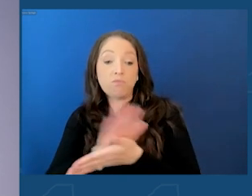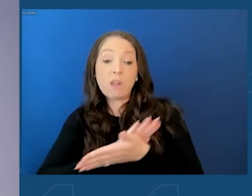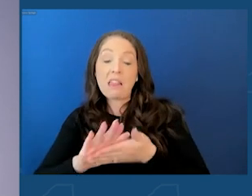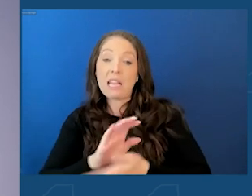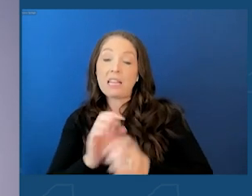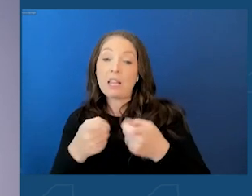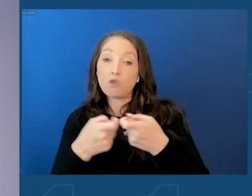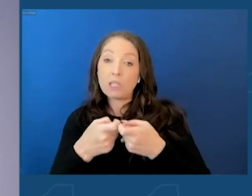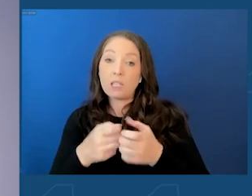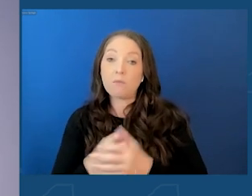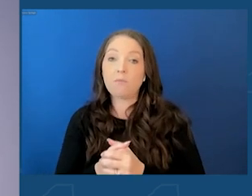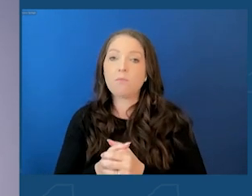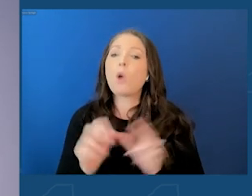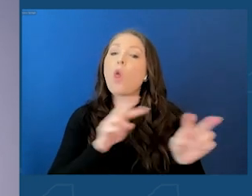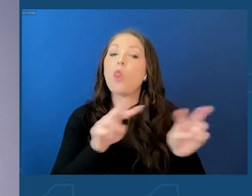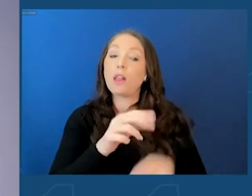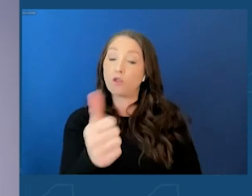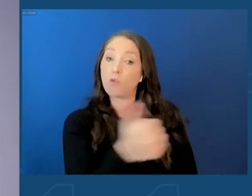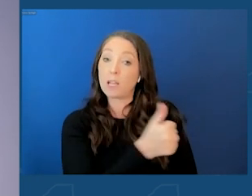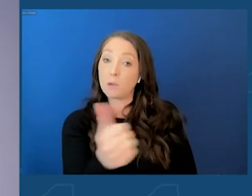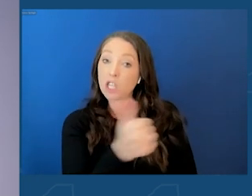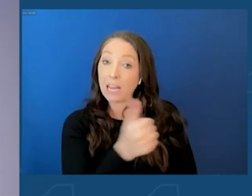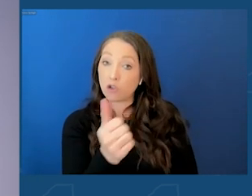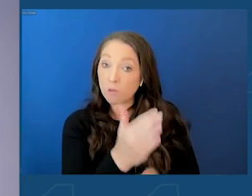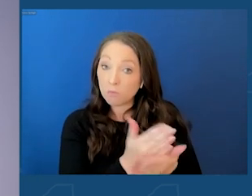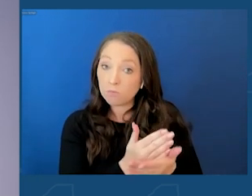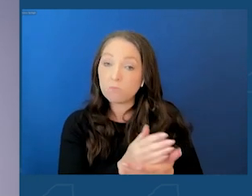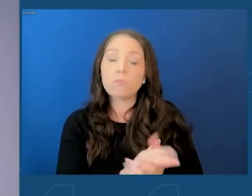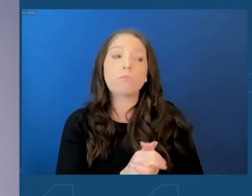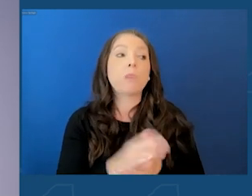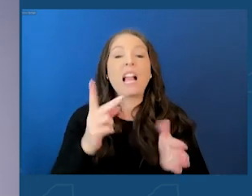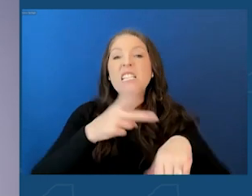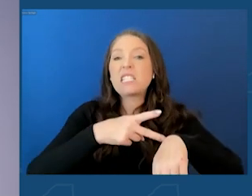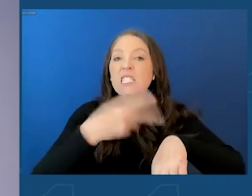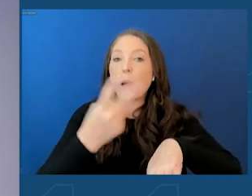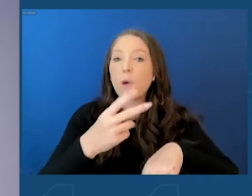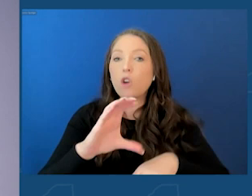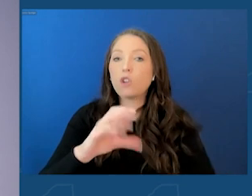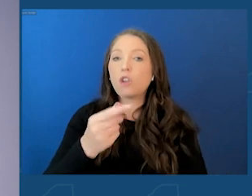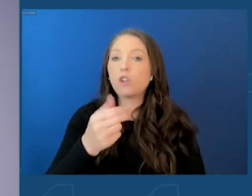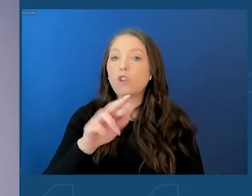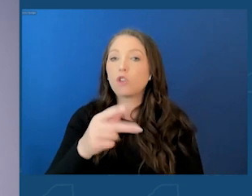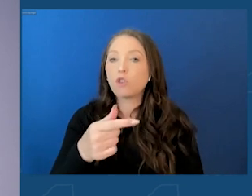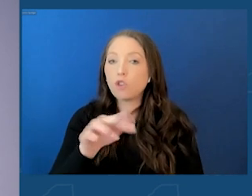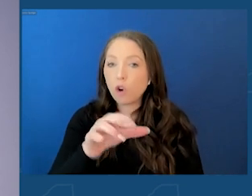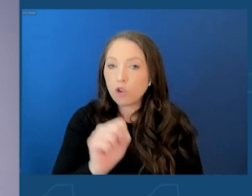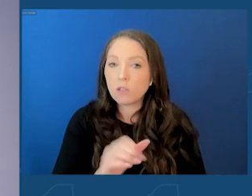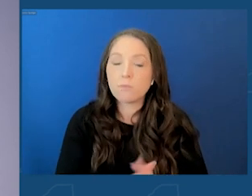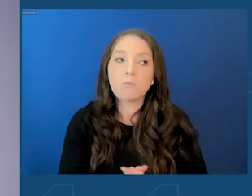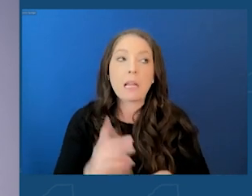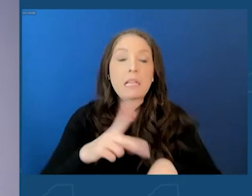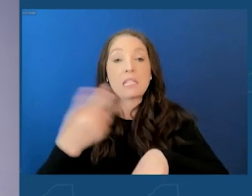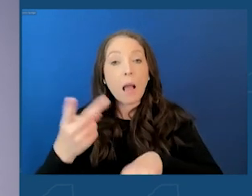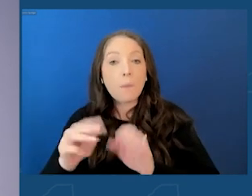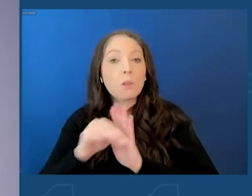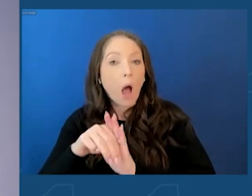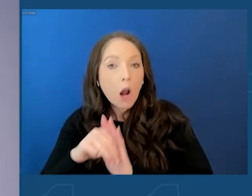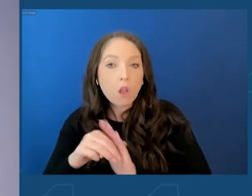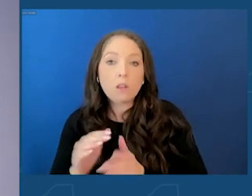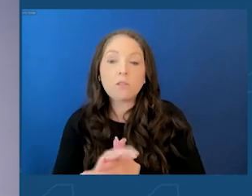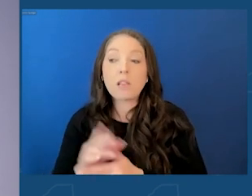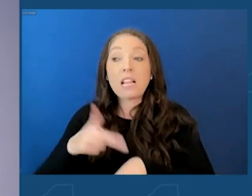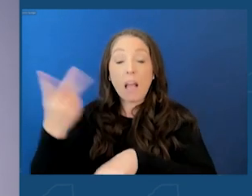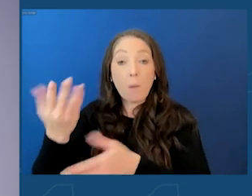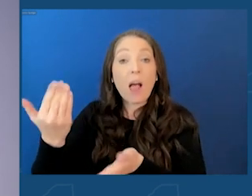transportation sector, where we've doubled the number of chargers, we've doubled the number of models, double again by the end of next year,